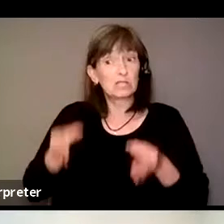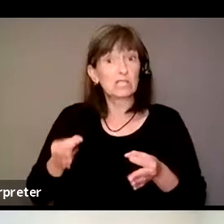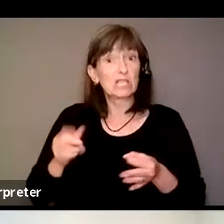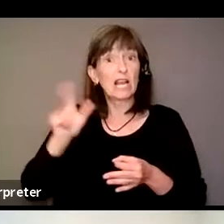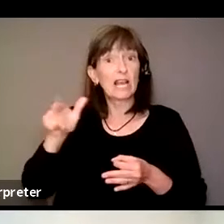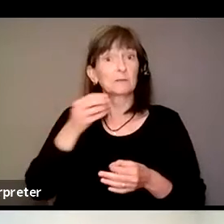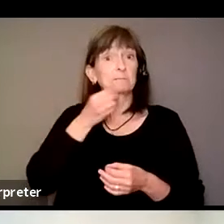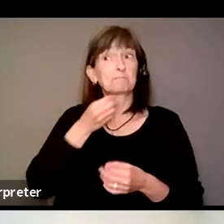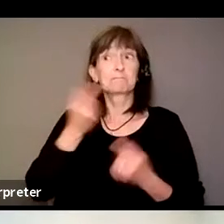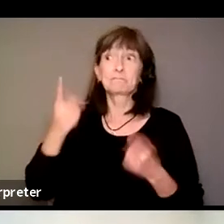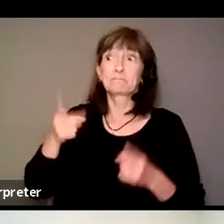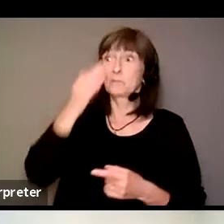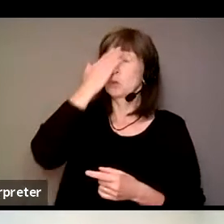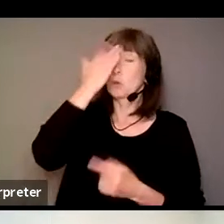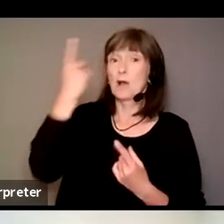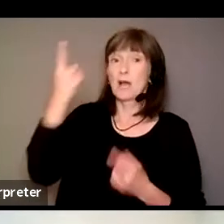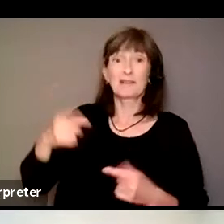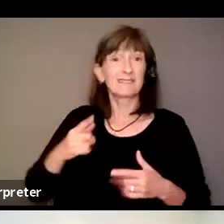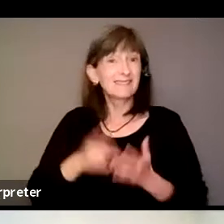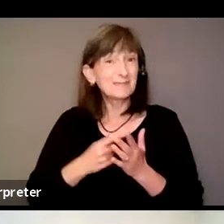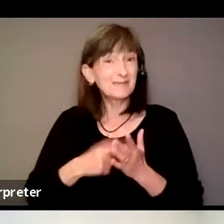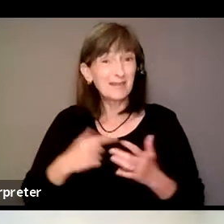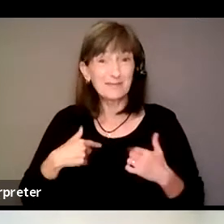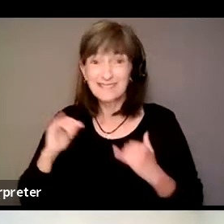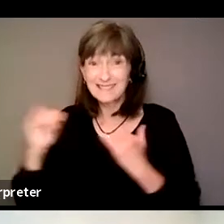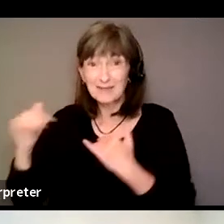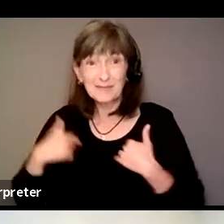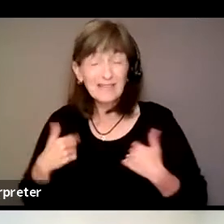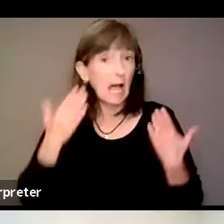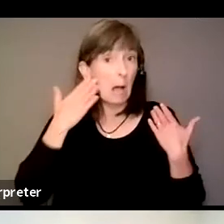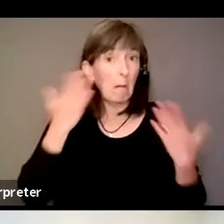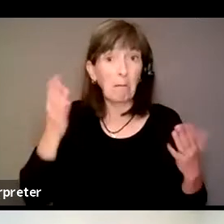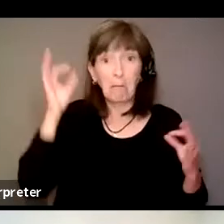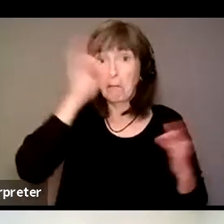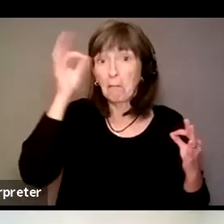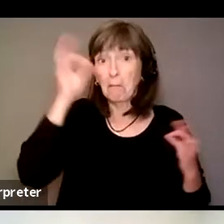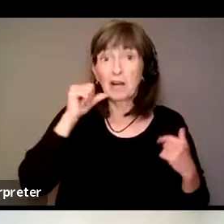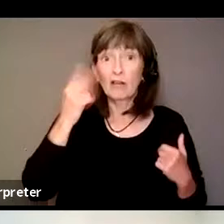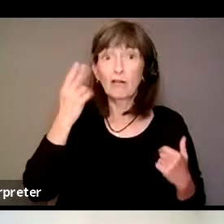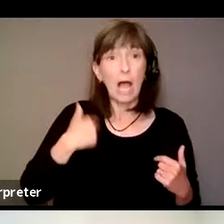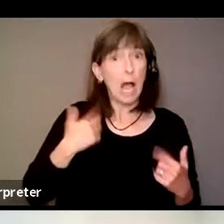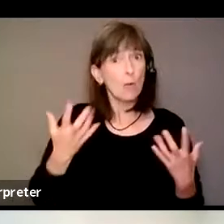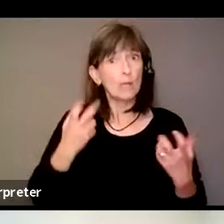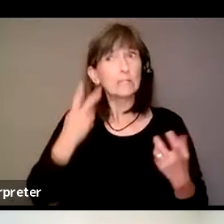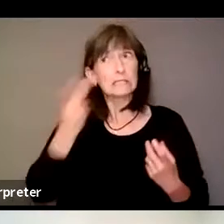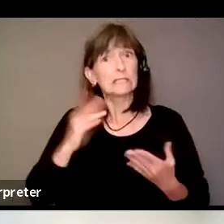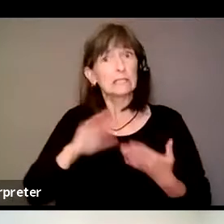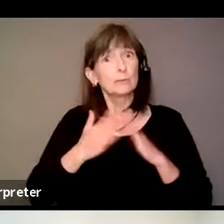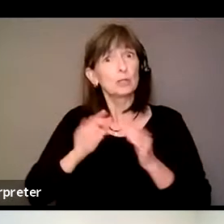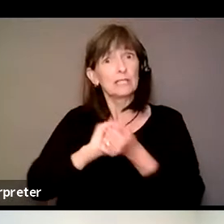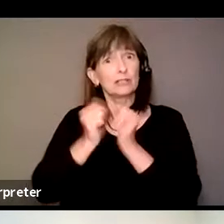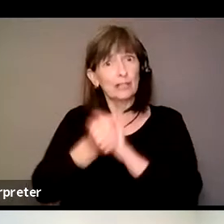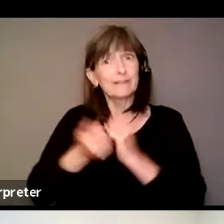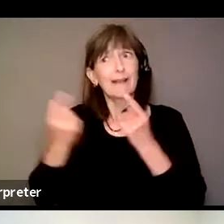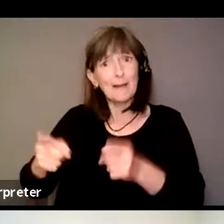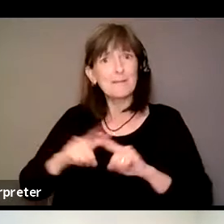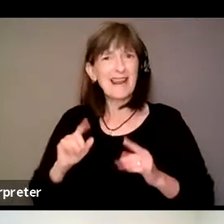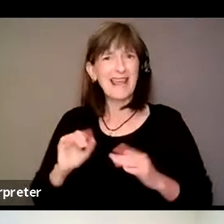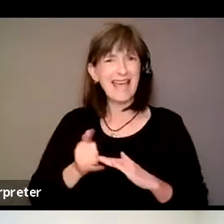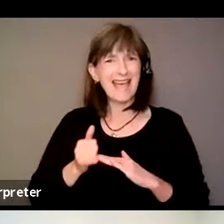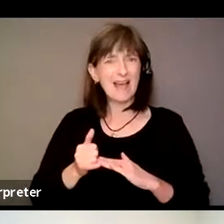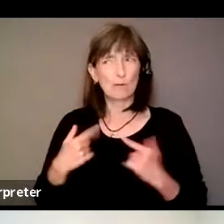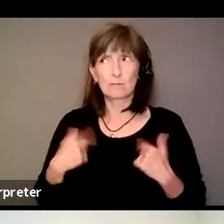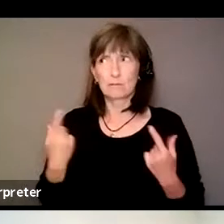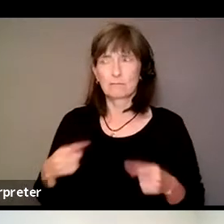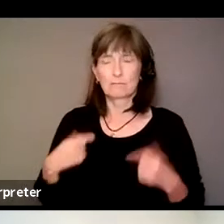come into this as I did, you know, you don't really know what you're signing up for. You know, you have a desire to see good things happen, but you don't really know how to